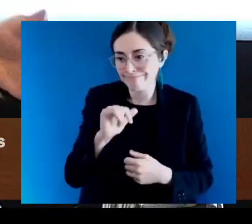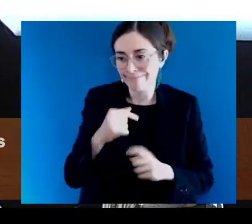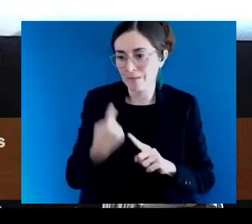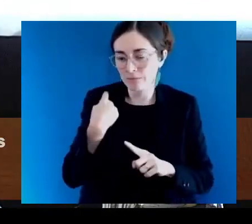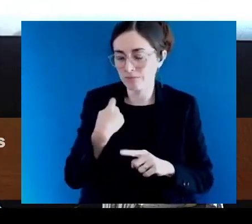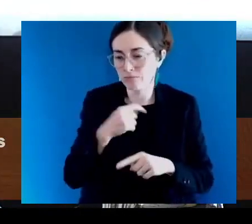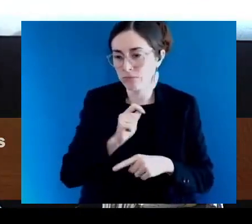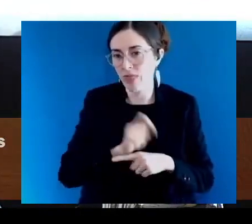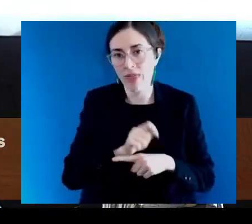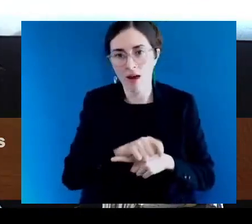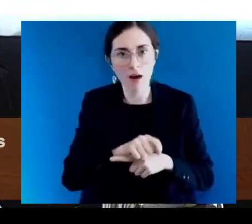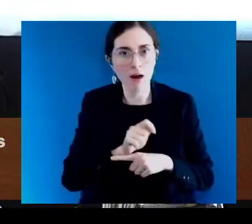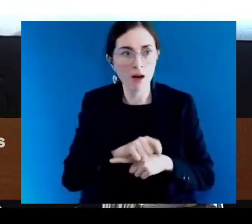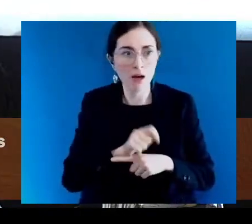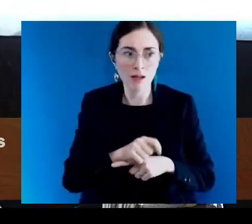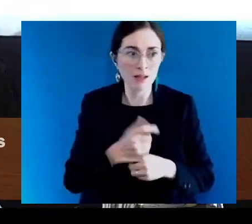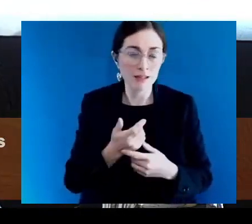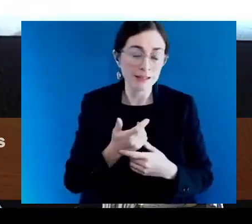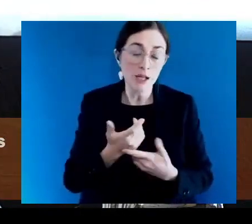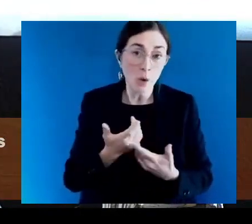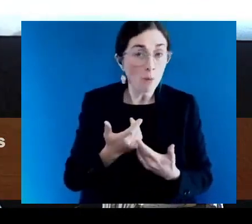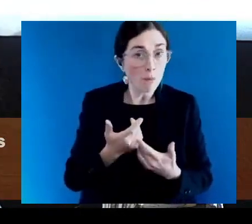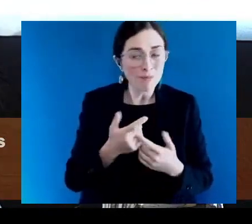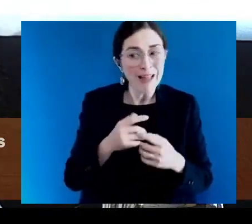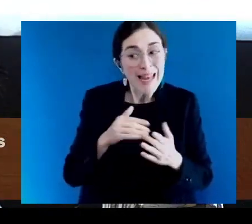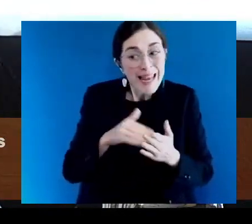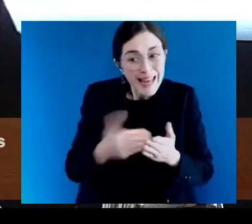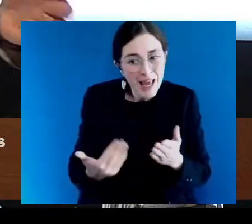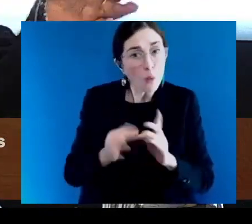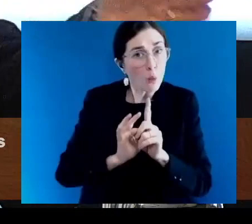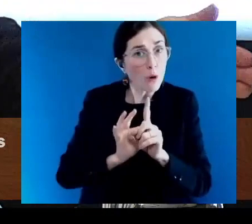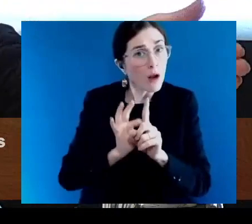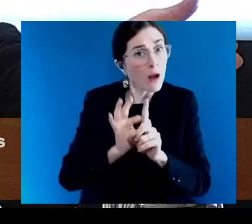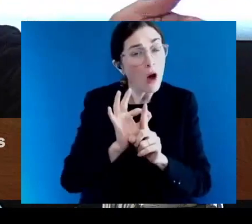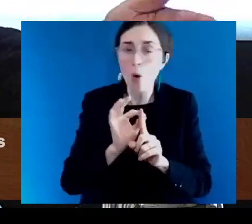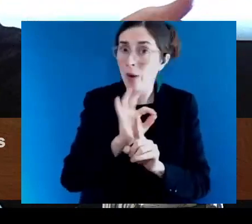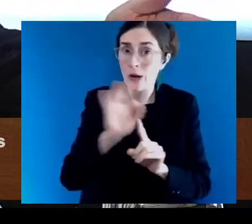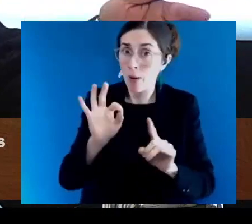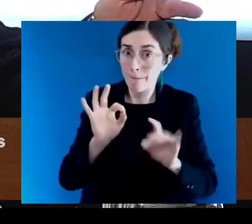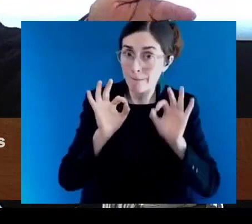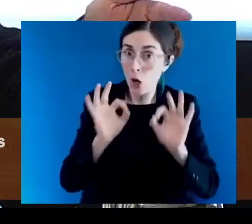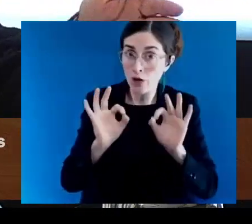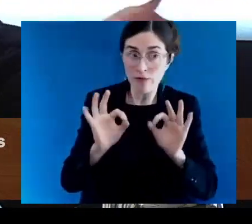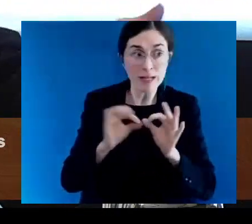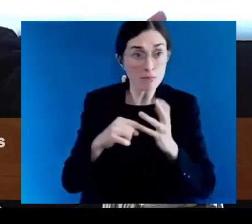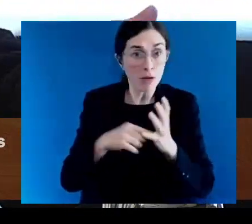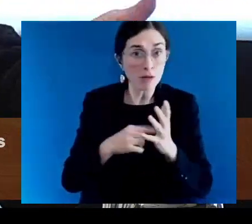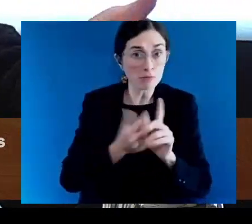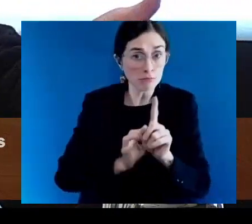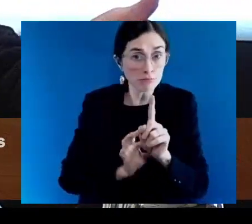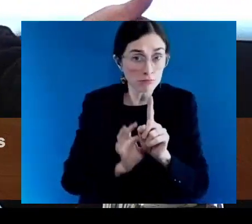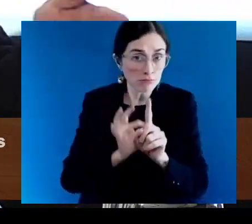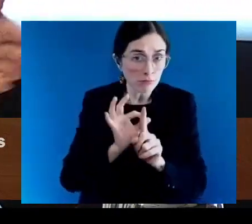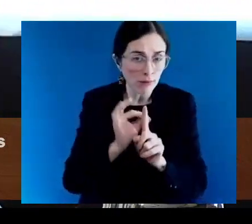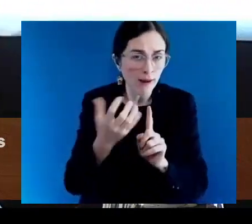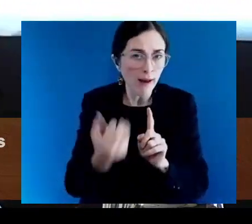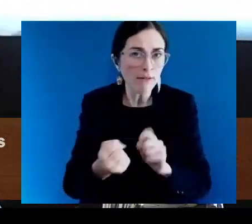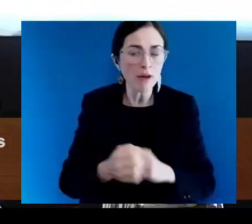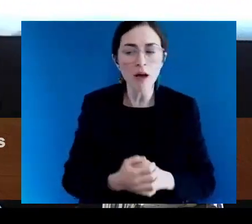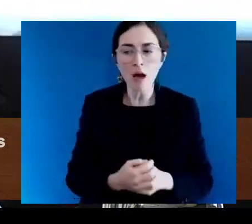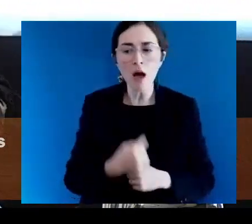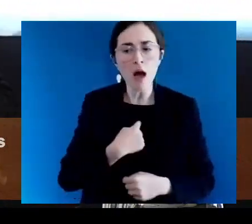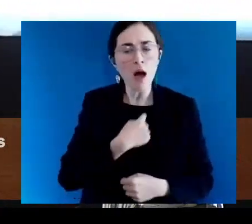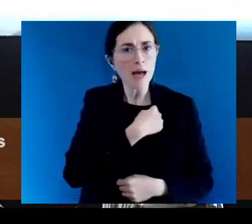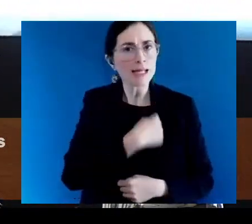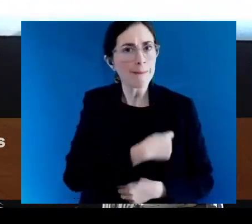even though we're not anywhere near perfect in terms of renewable energy. But my commitment is to bring that